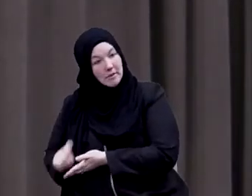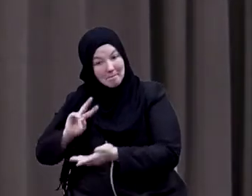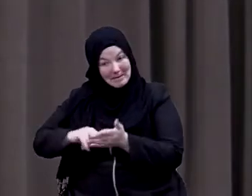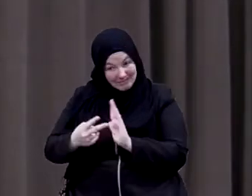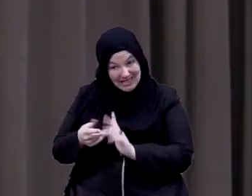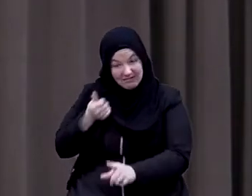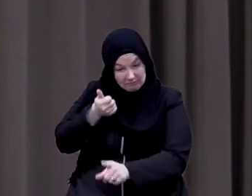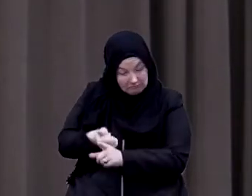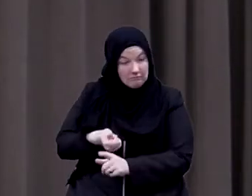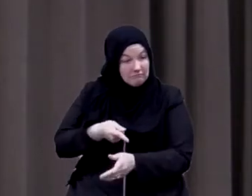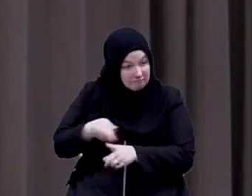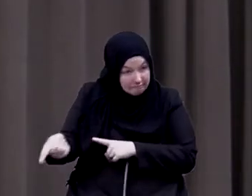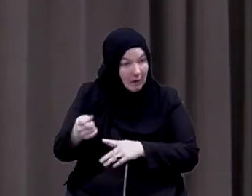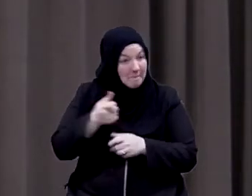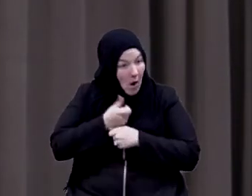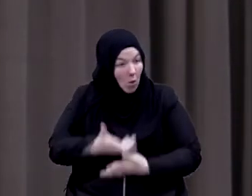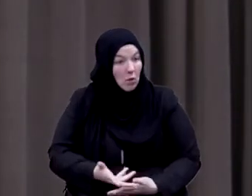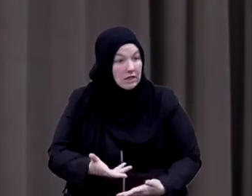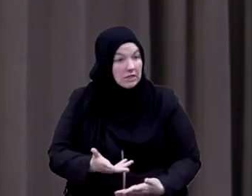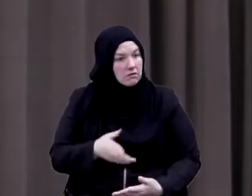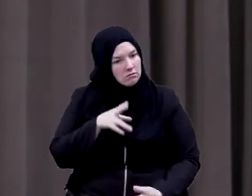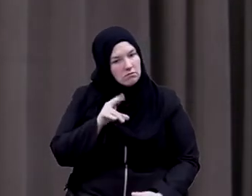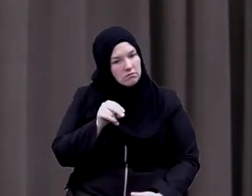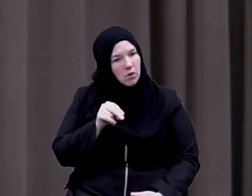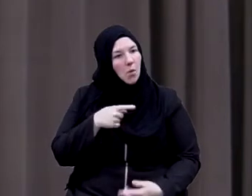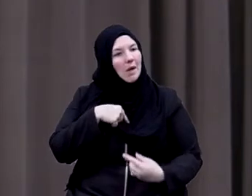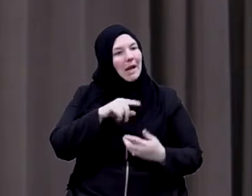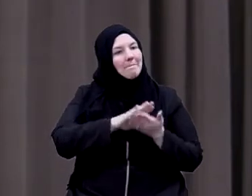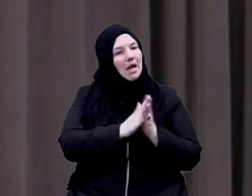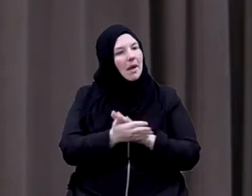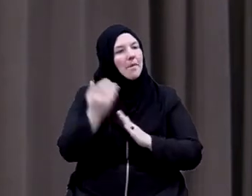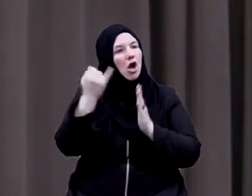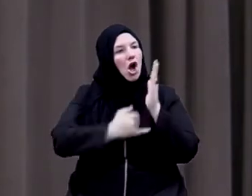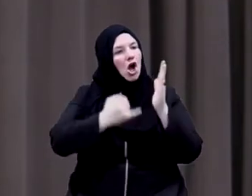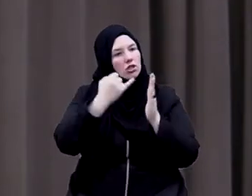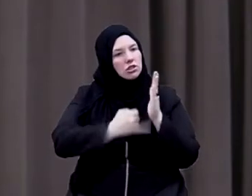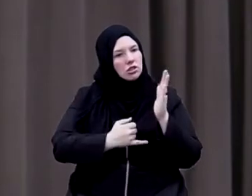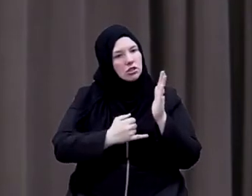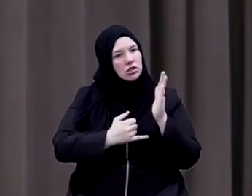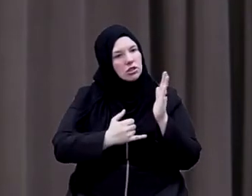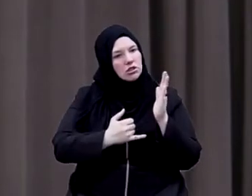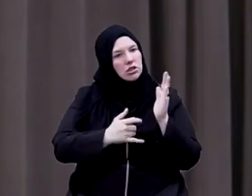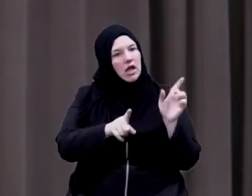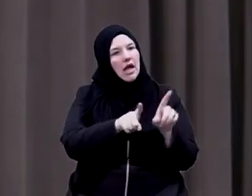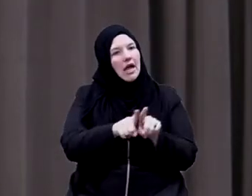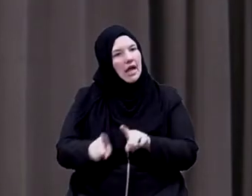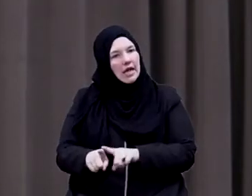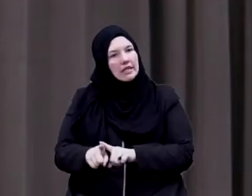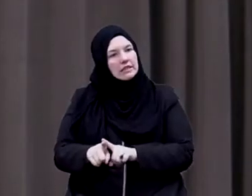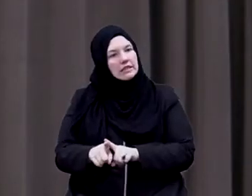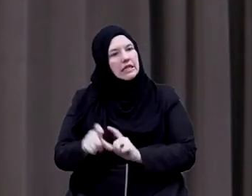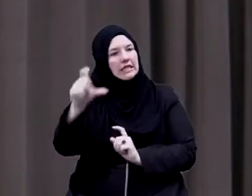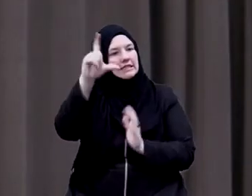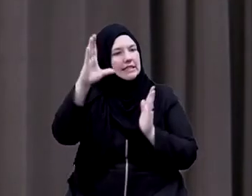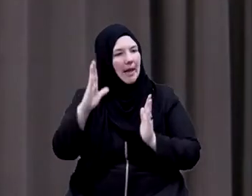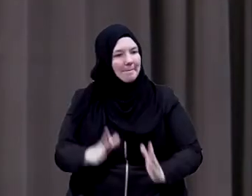Now, unfortunately, we turned artwork into an Islamic